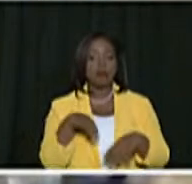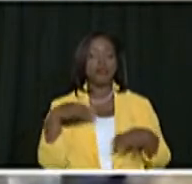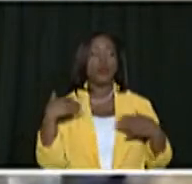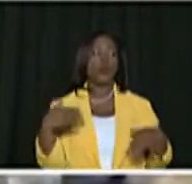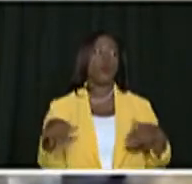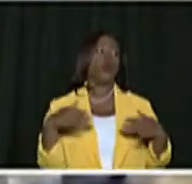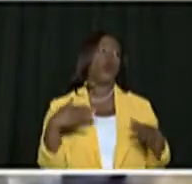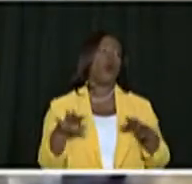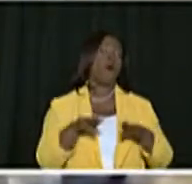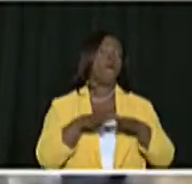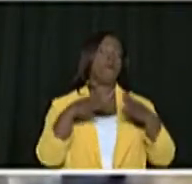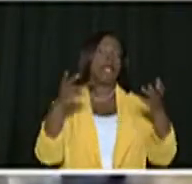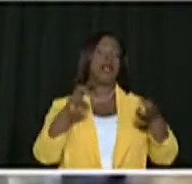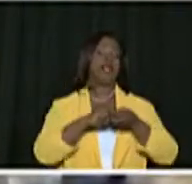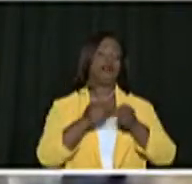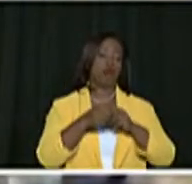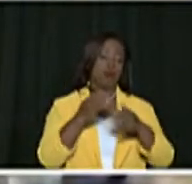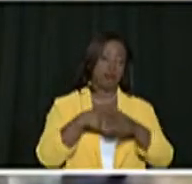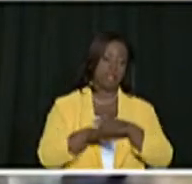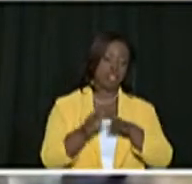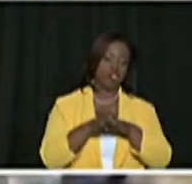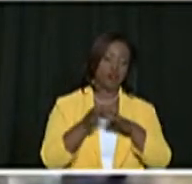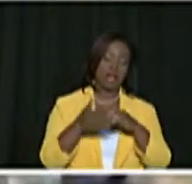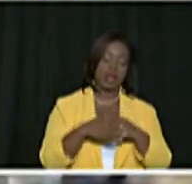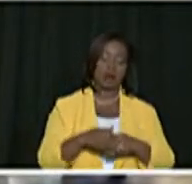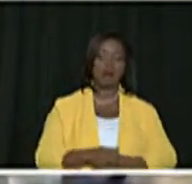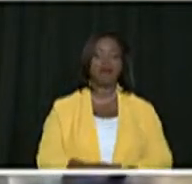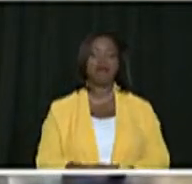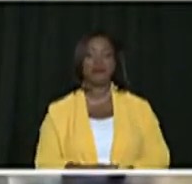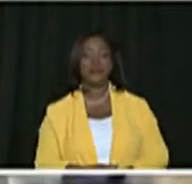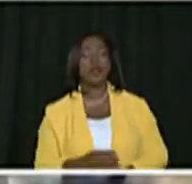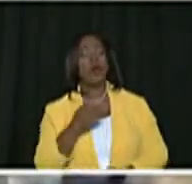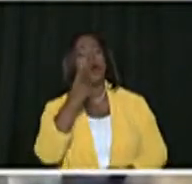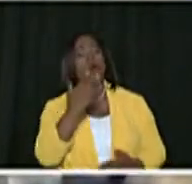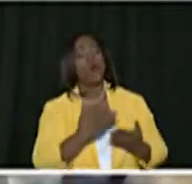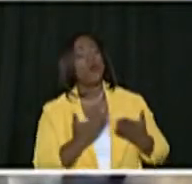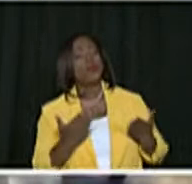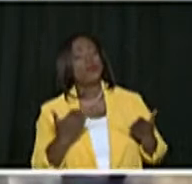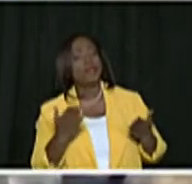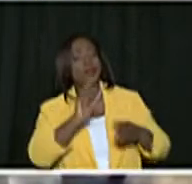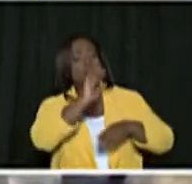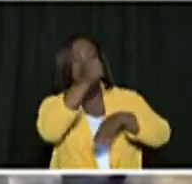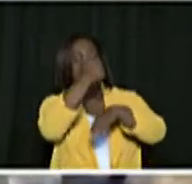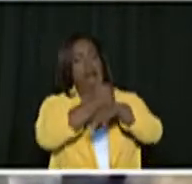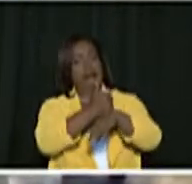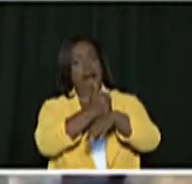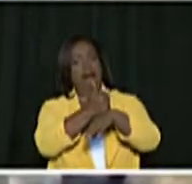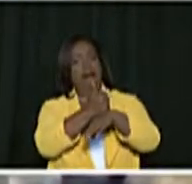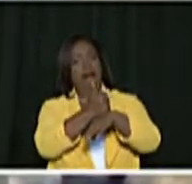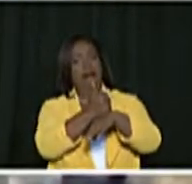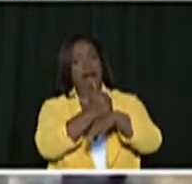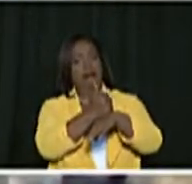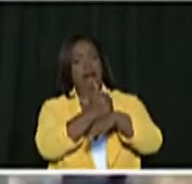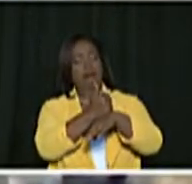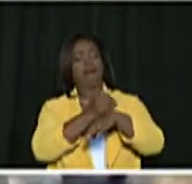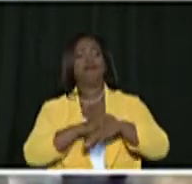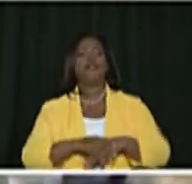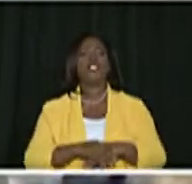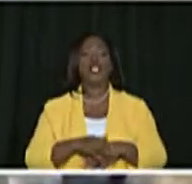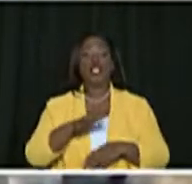yes. And one of the things that we do is we have established a unit, the Child and Family Support